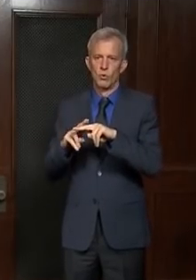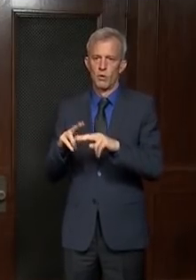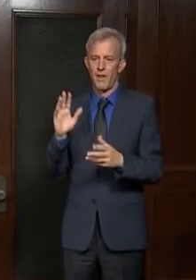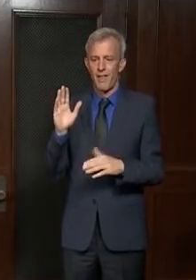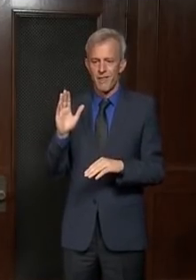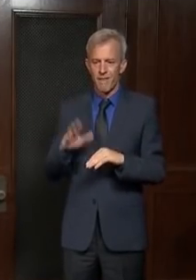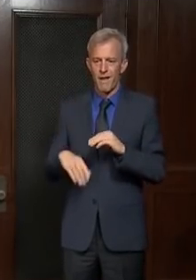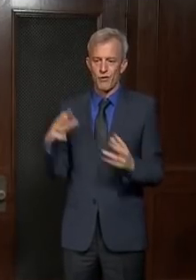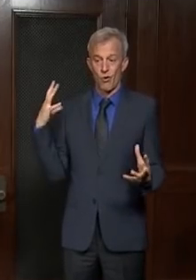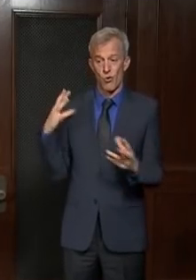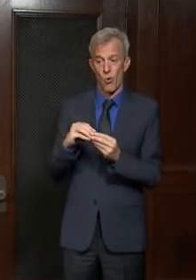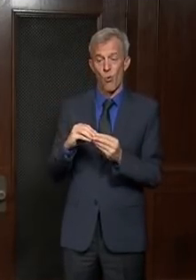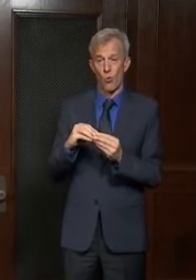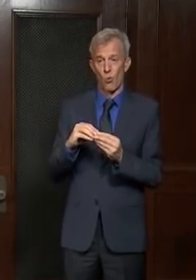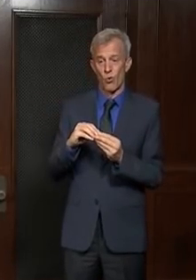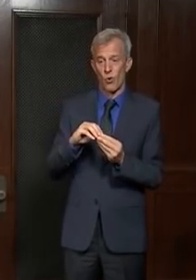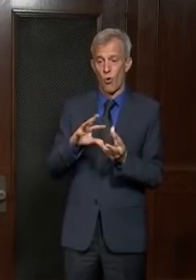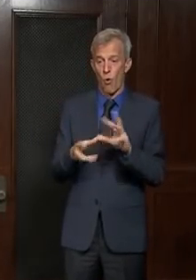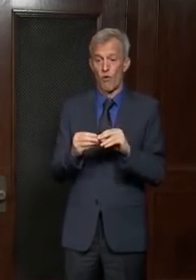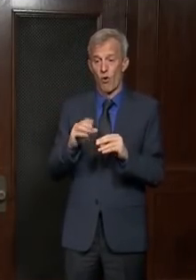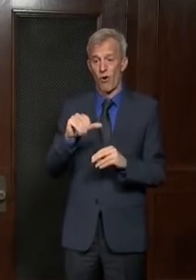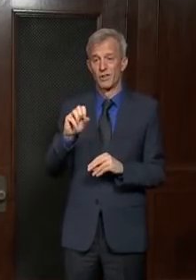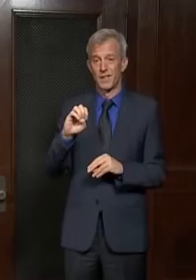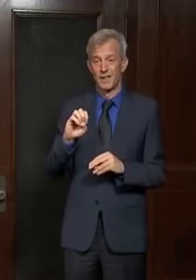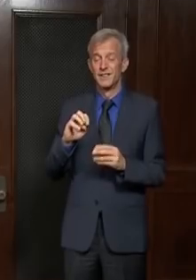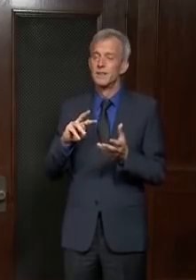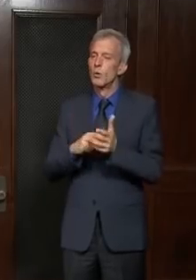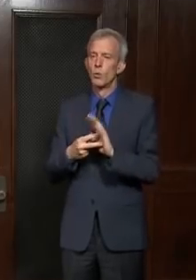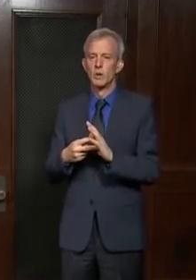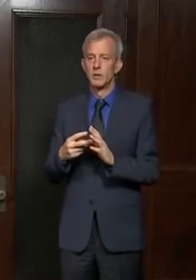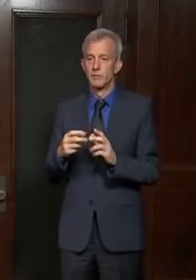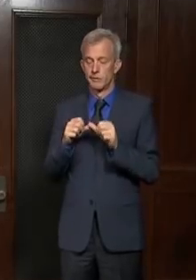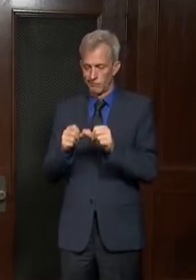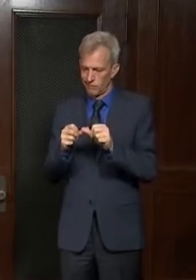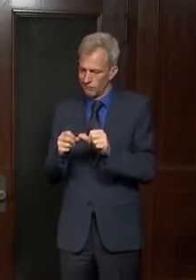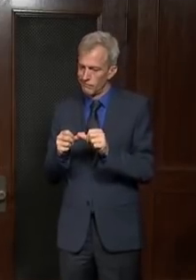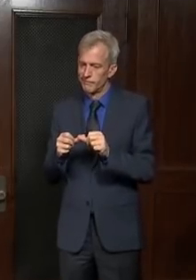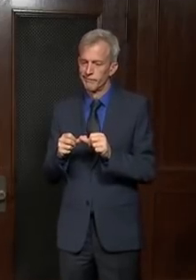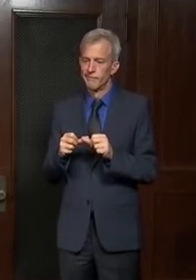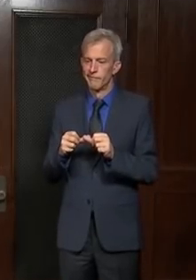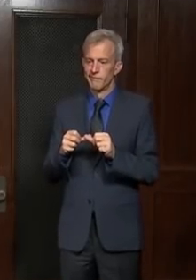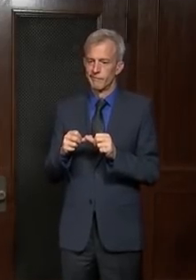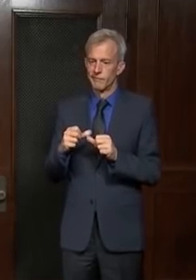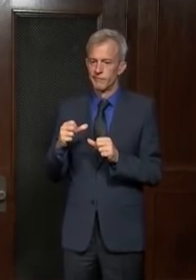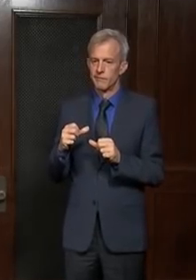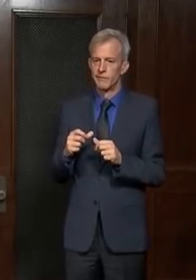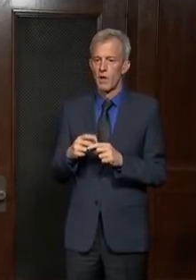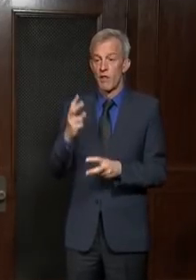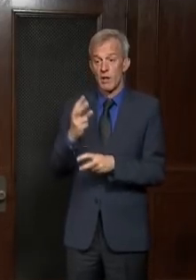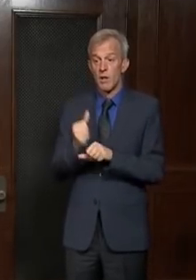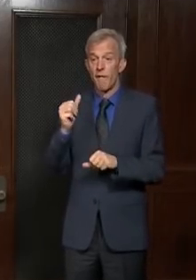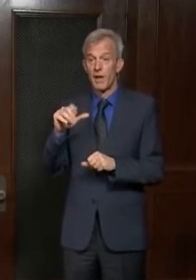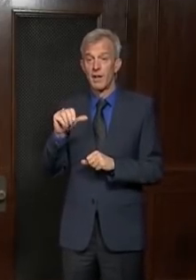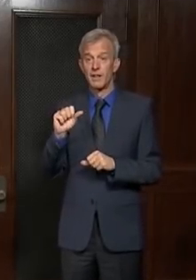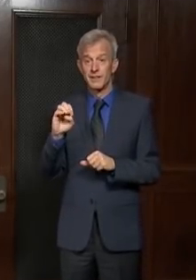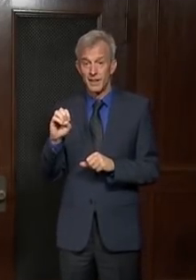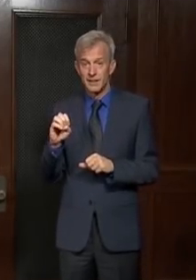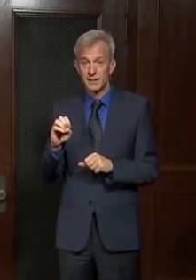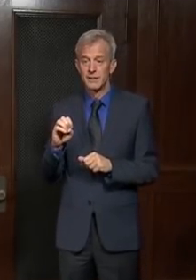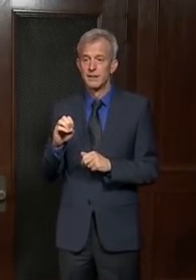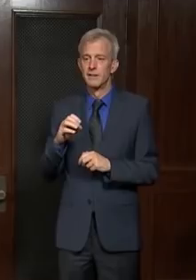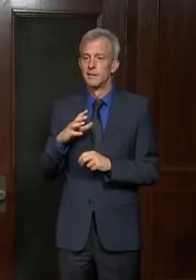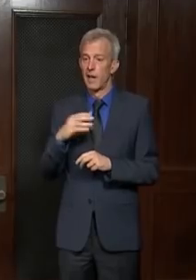cases, which means that still for some time, the toughest cases and the worst resulting in deaths will still keep staying with